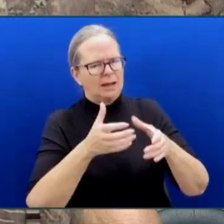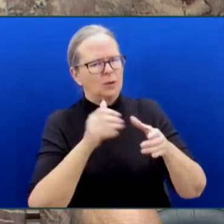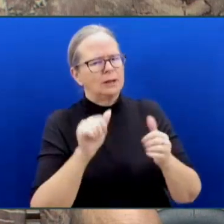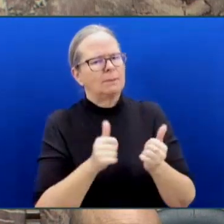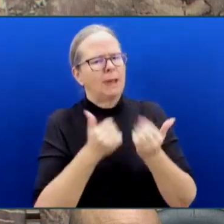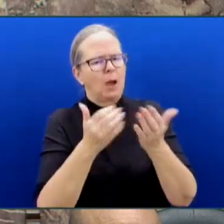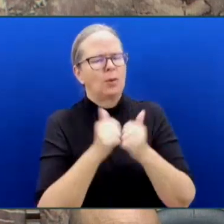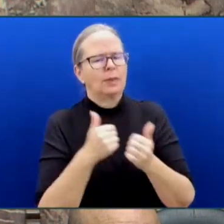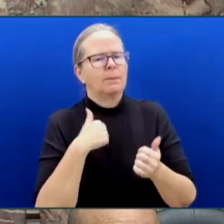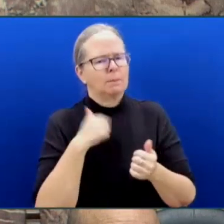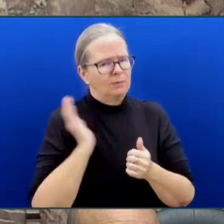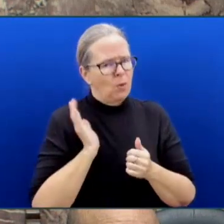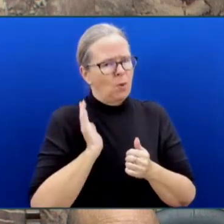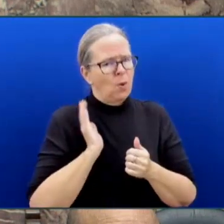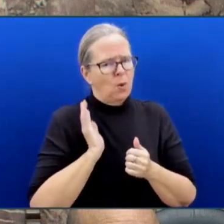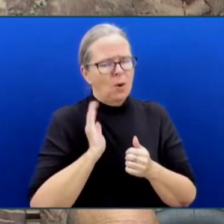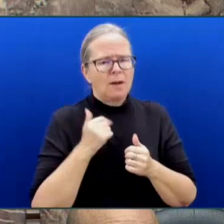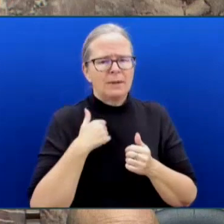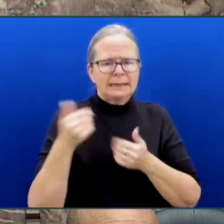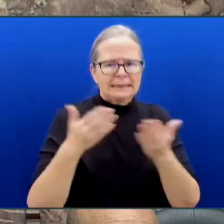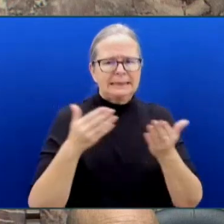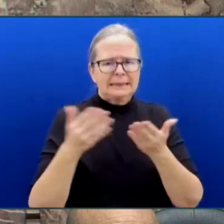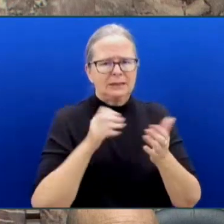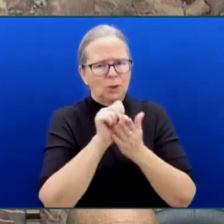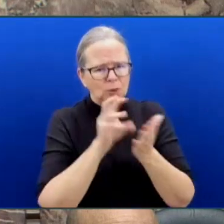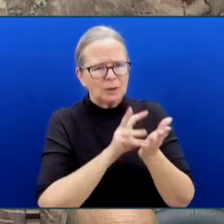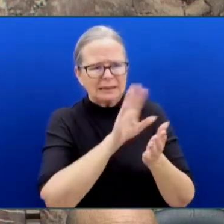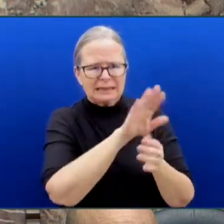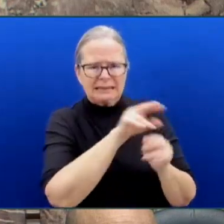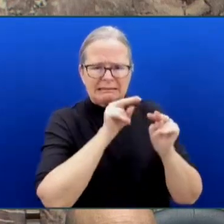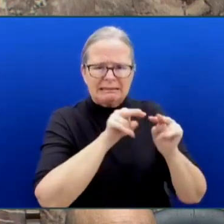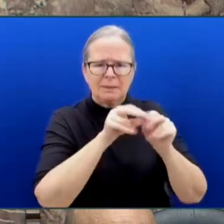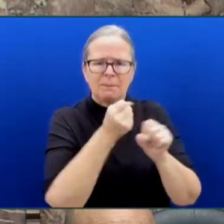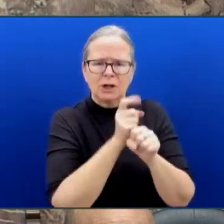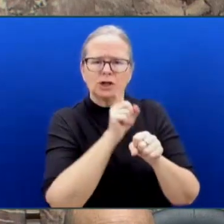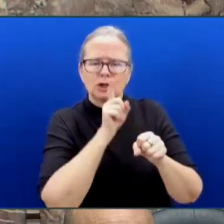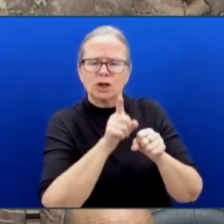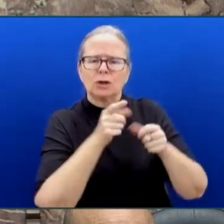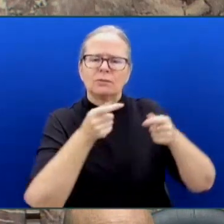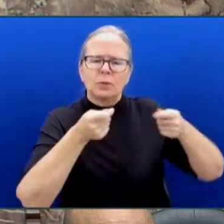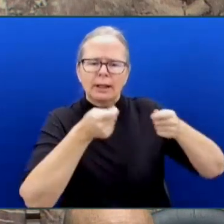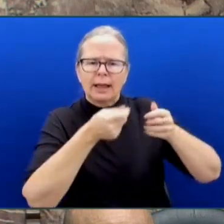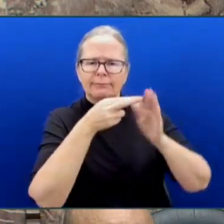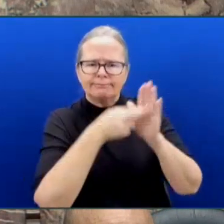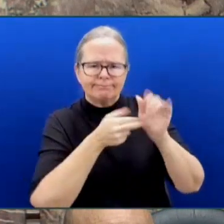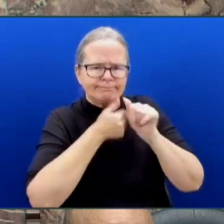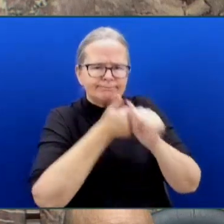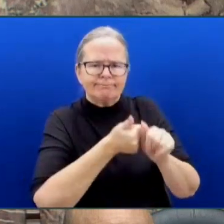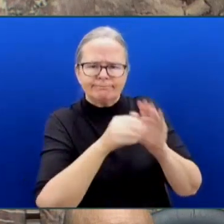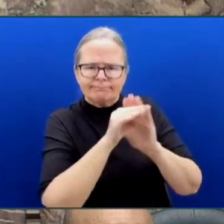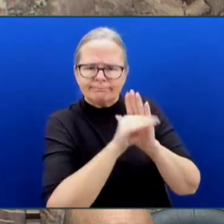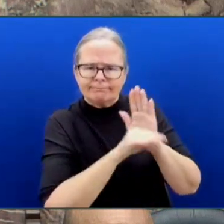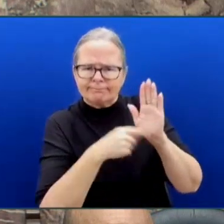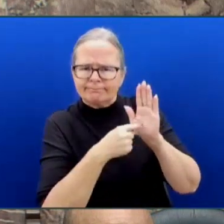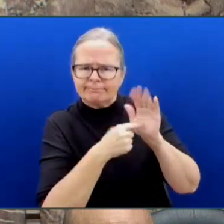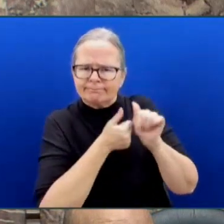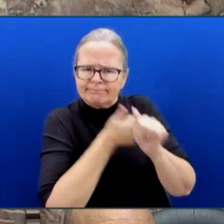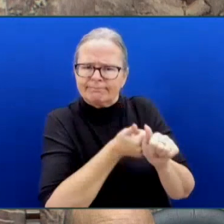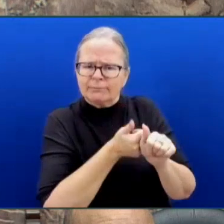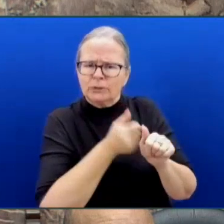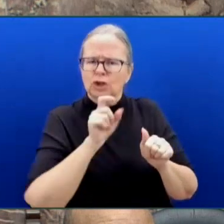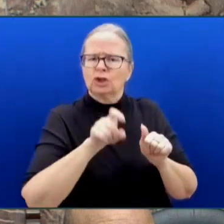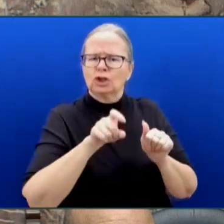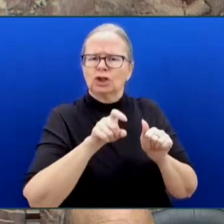of social workers in British Columbia. I'd say that there is a broad engagement going on and is going on right now around